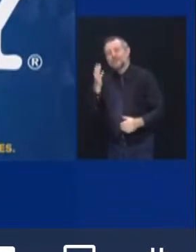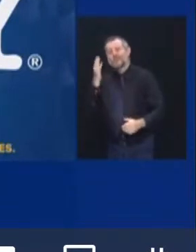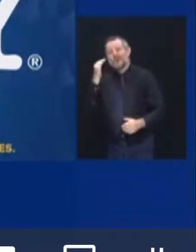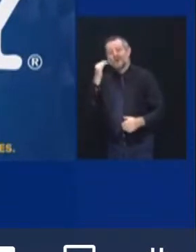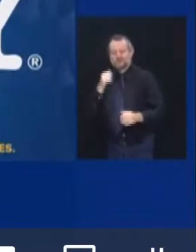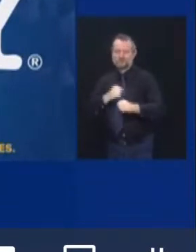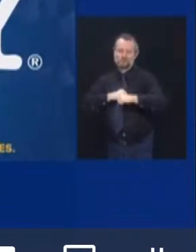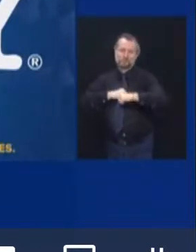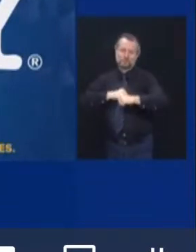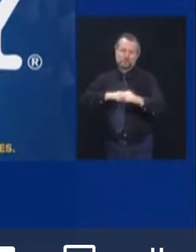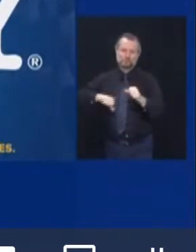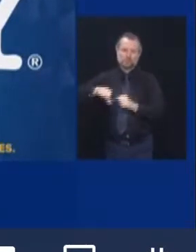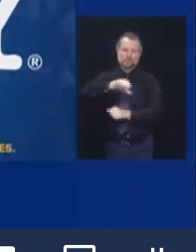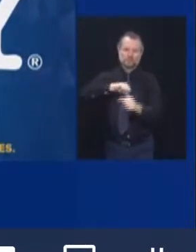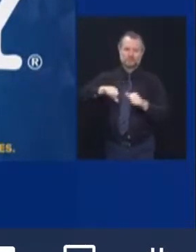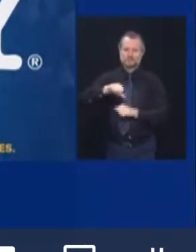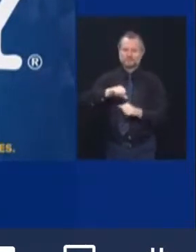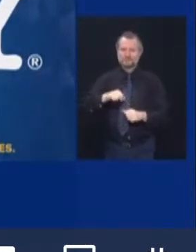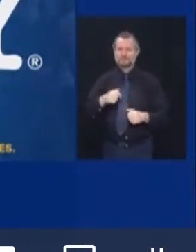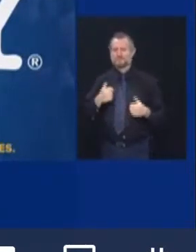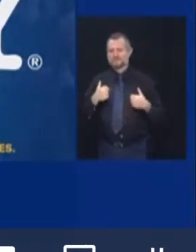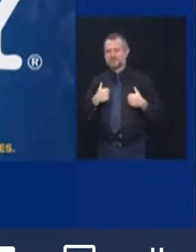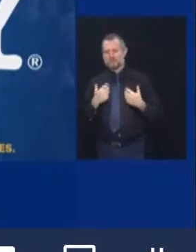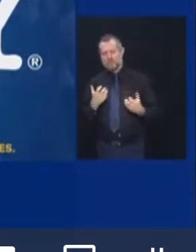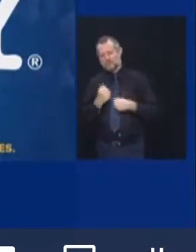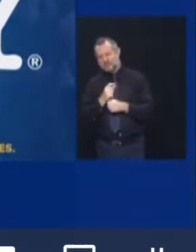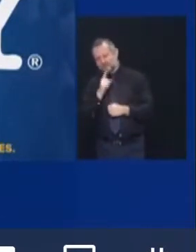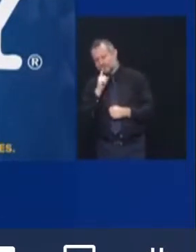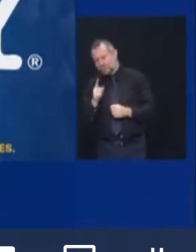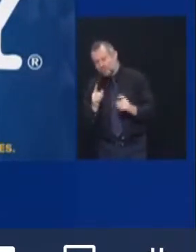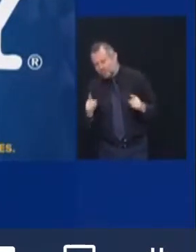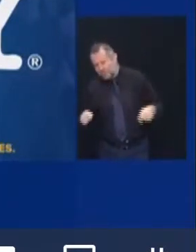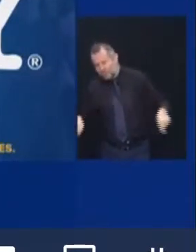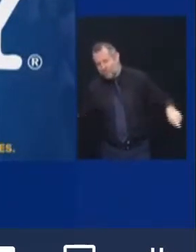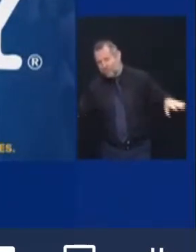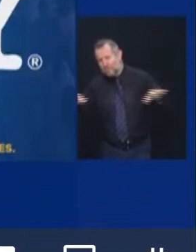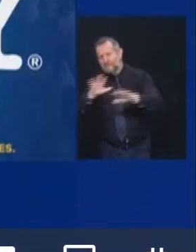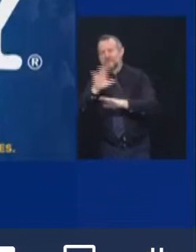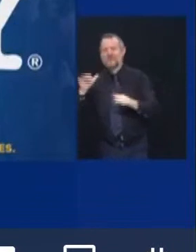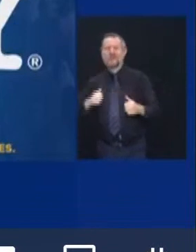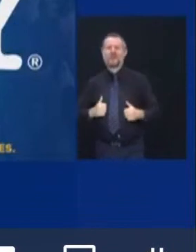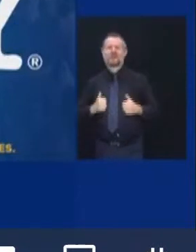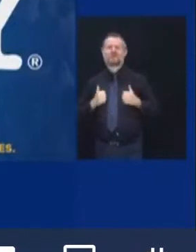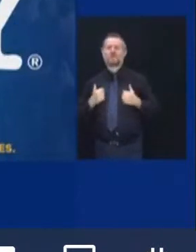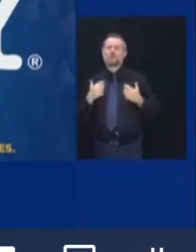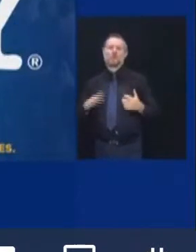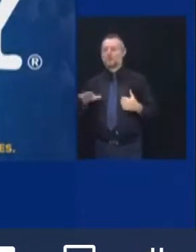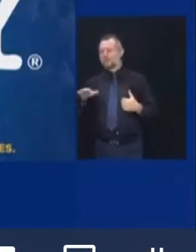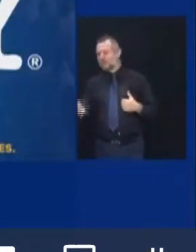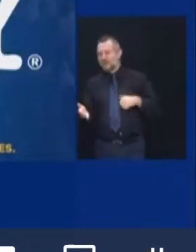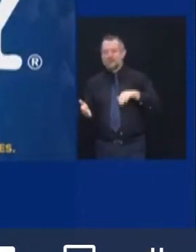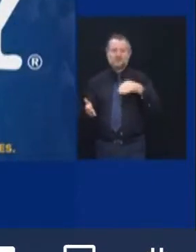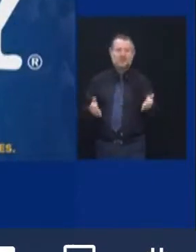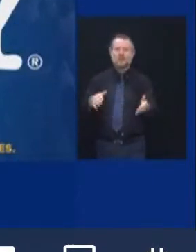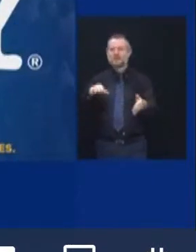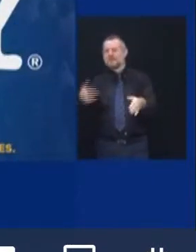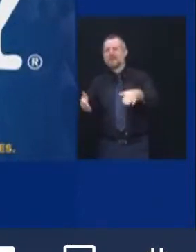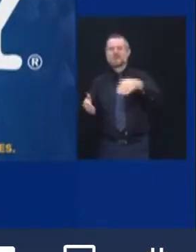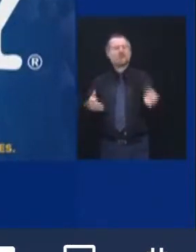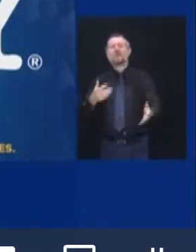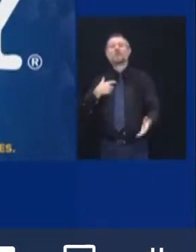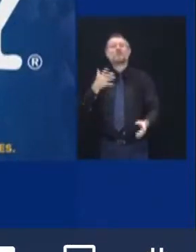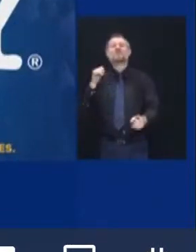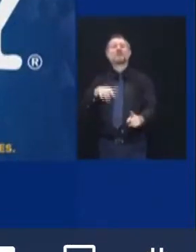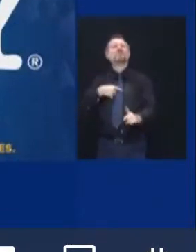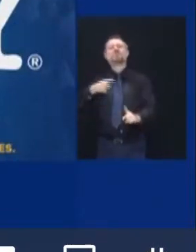I want to do everything we can do to make sure nobody dies. That's what it comes down to.